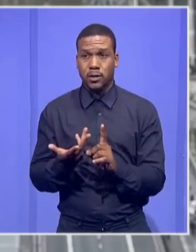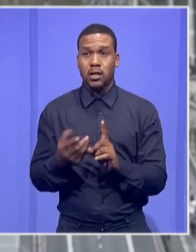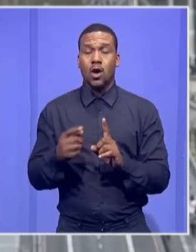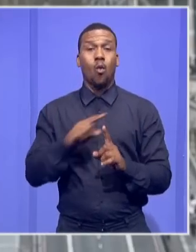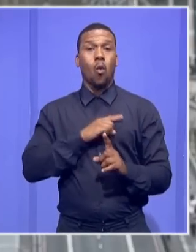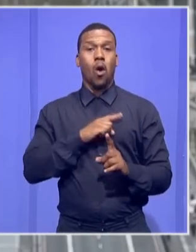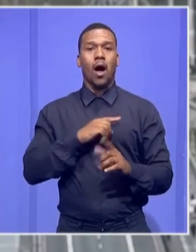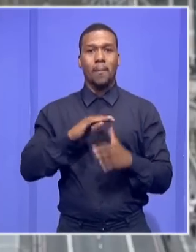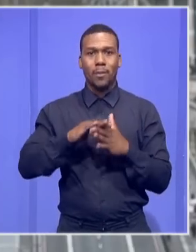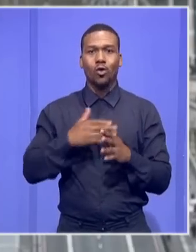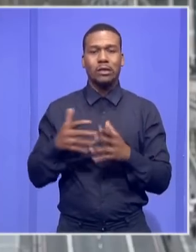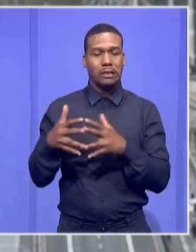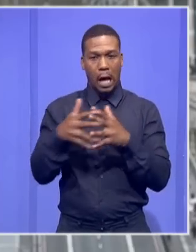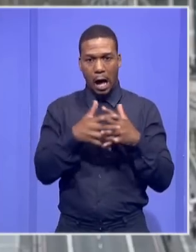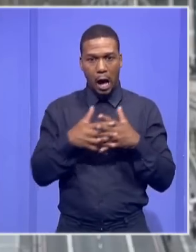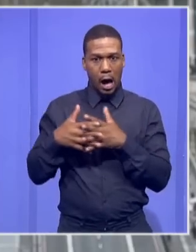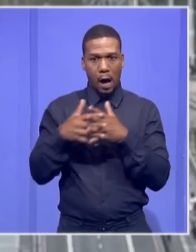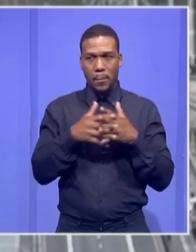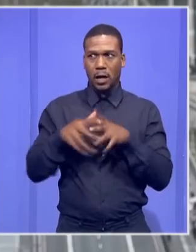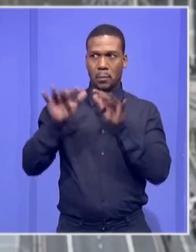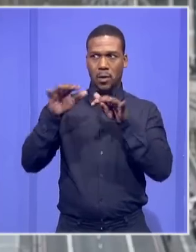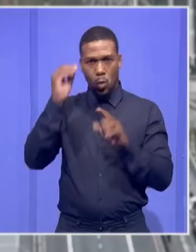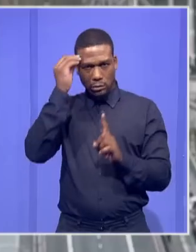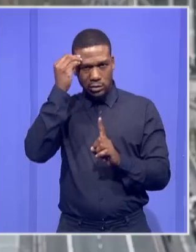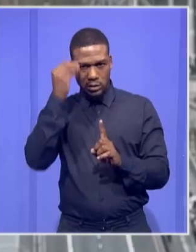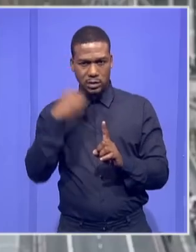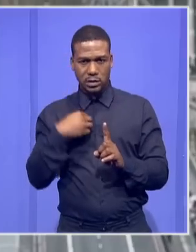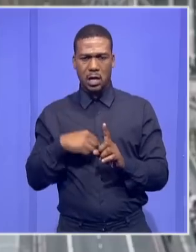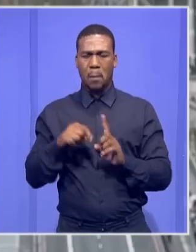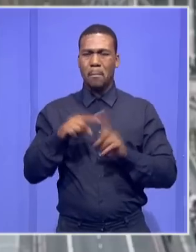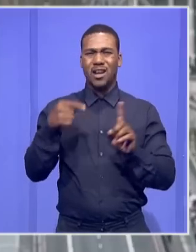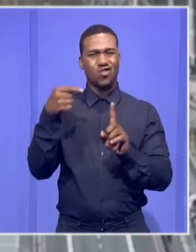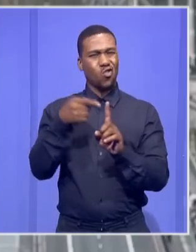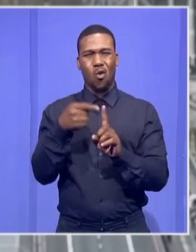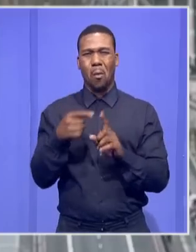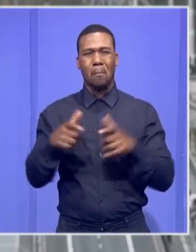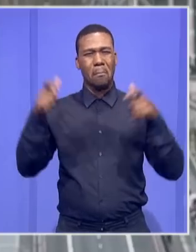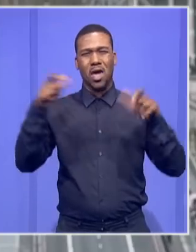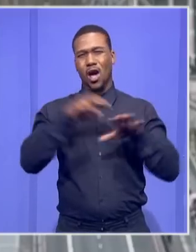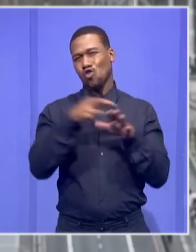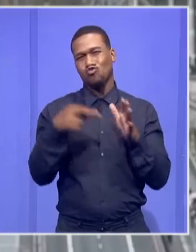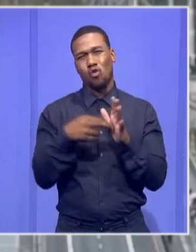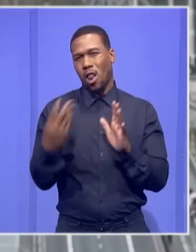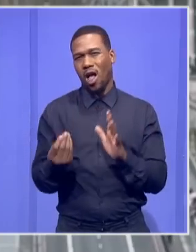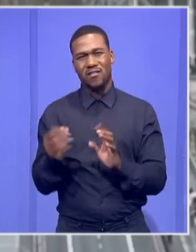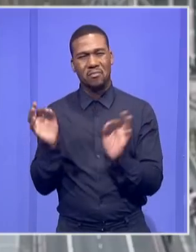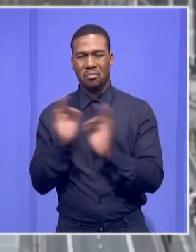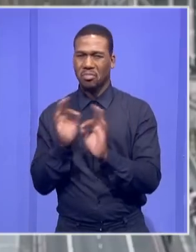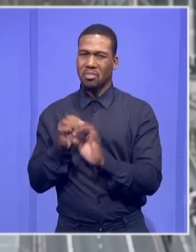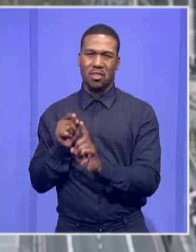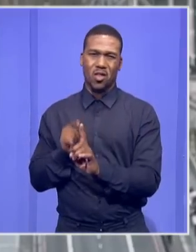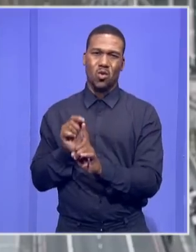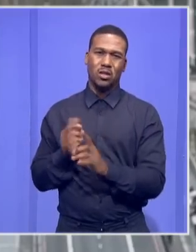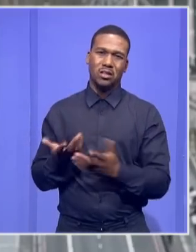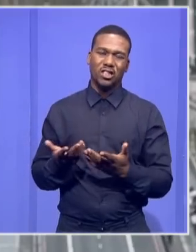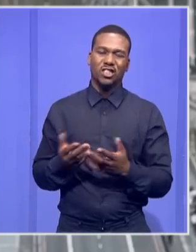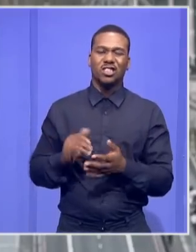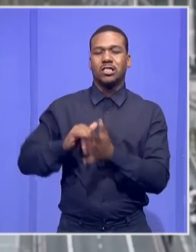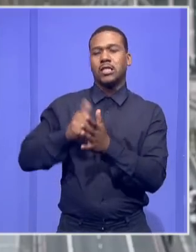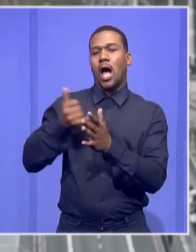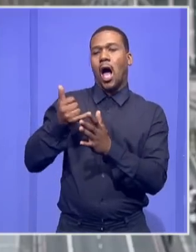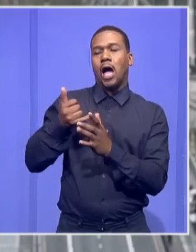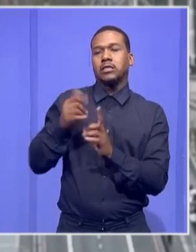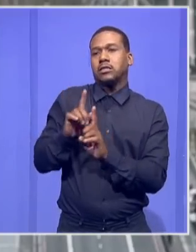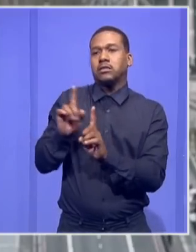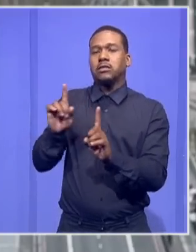link, of course, they are very interested, but he doesn't have a huge role in today. So he'll be here more as a bystander rather